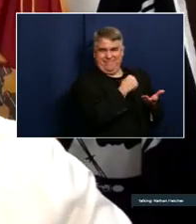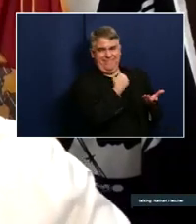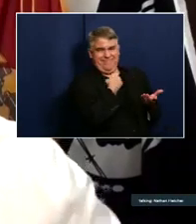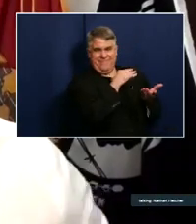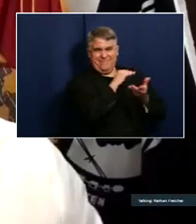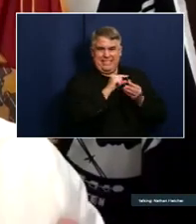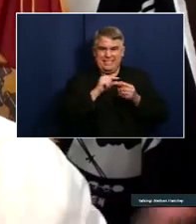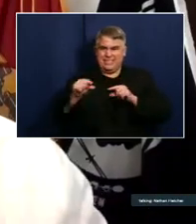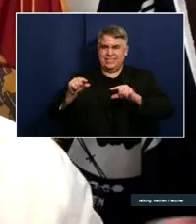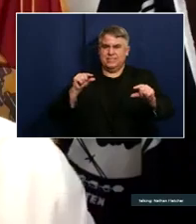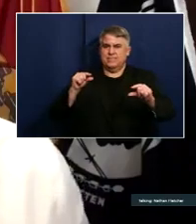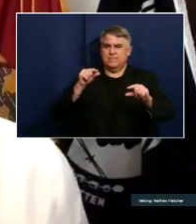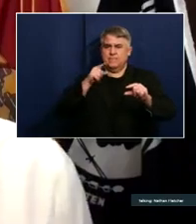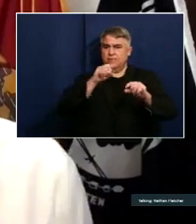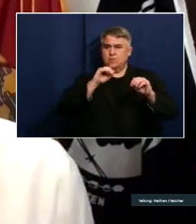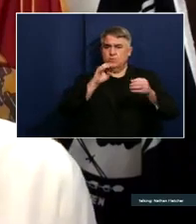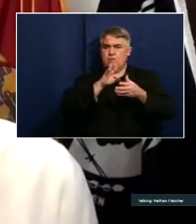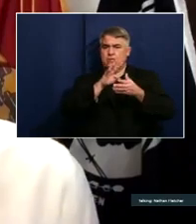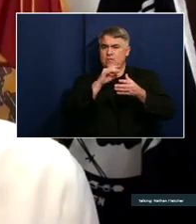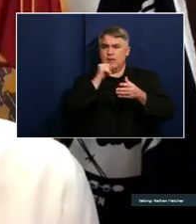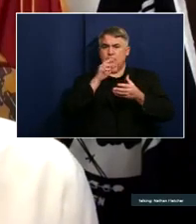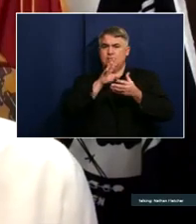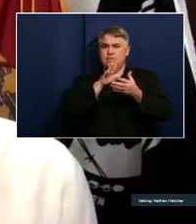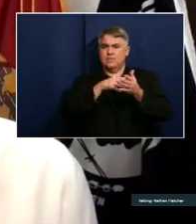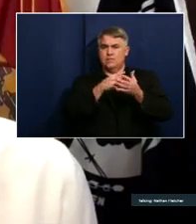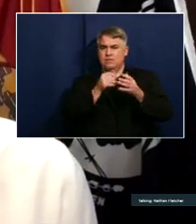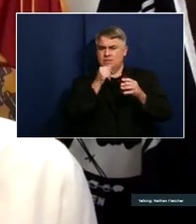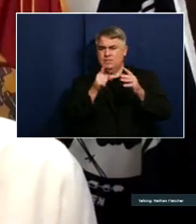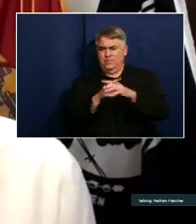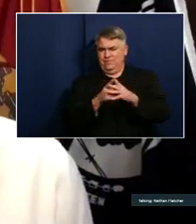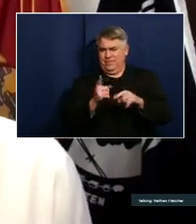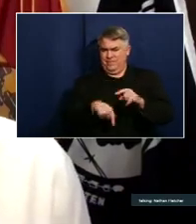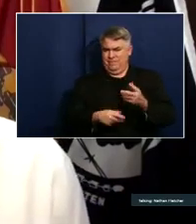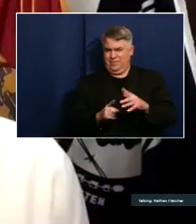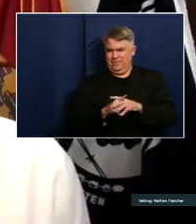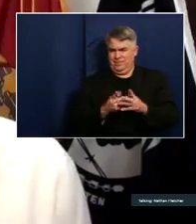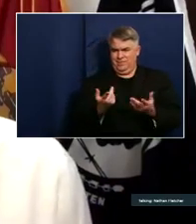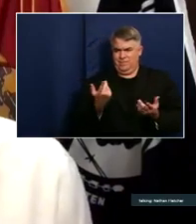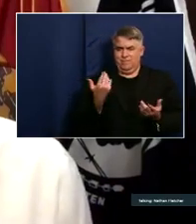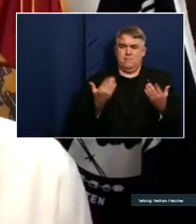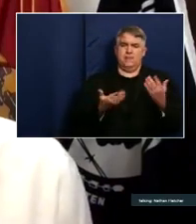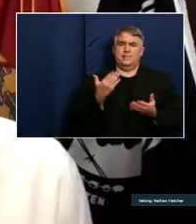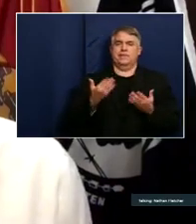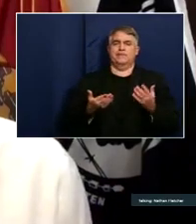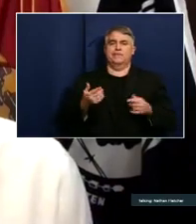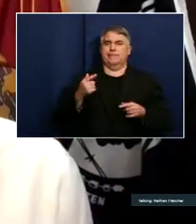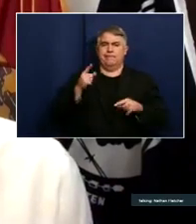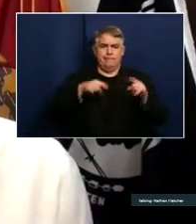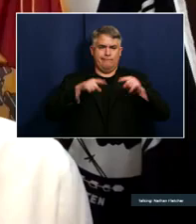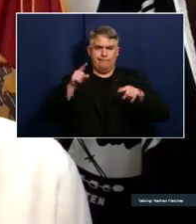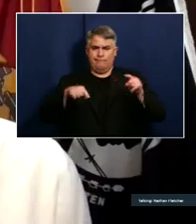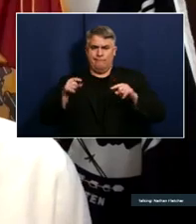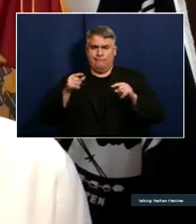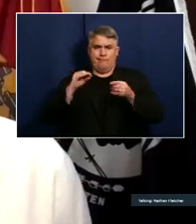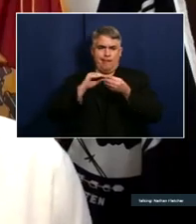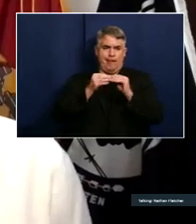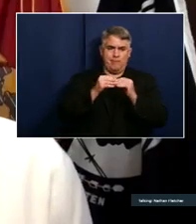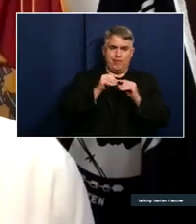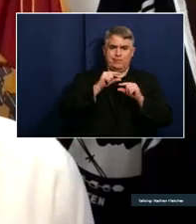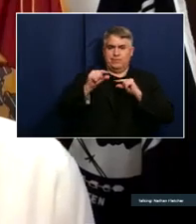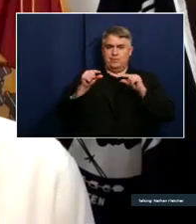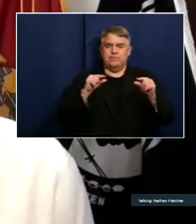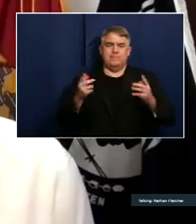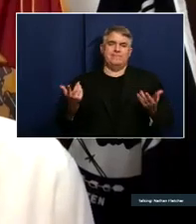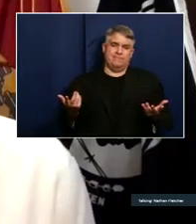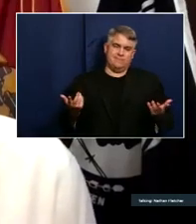be there. And so there have been some fluctuations, but we continue to have great demand on the appointments that are out there and a